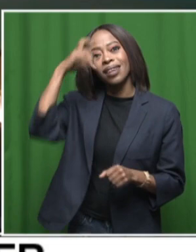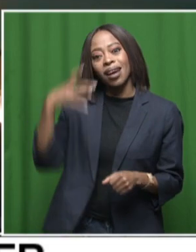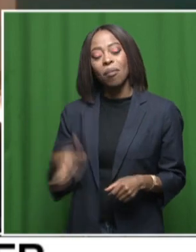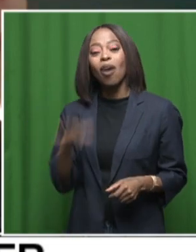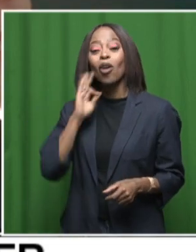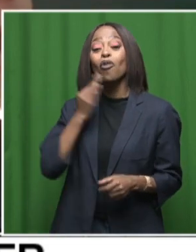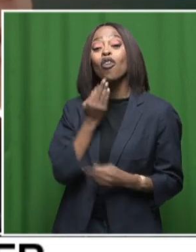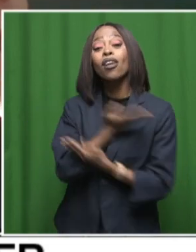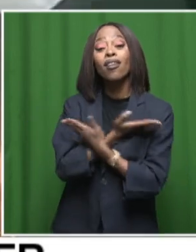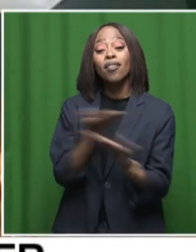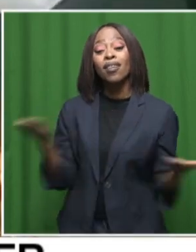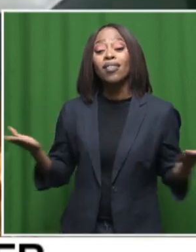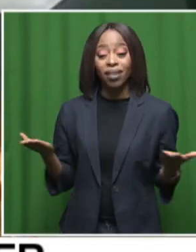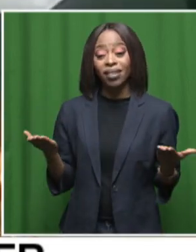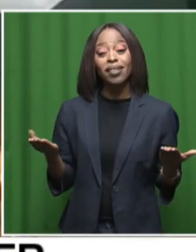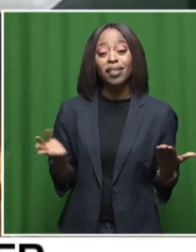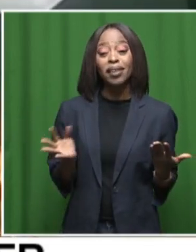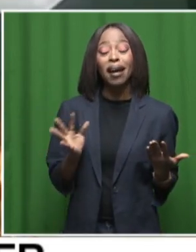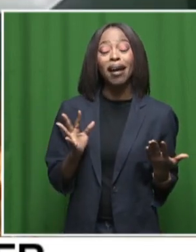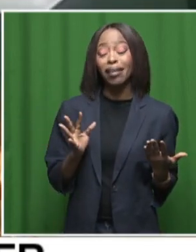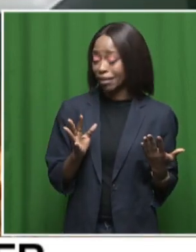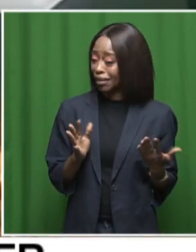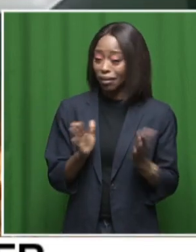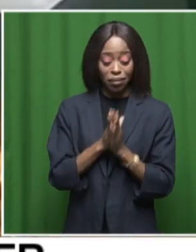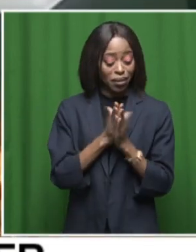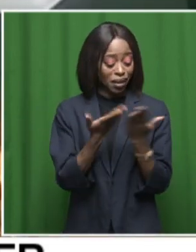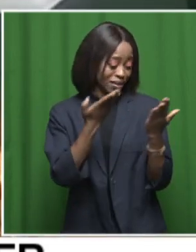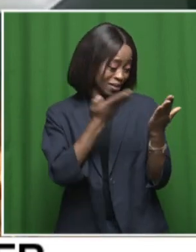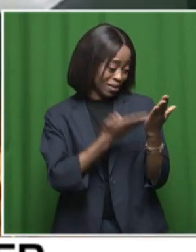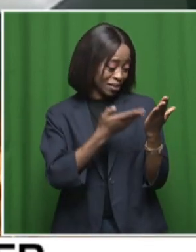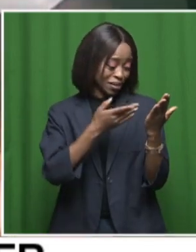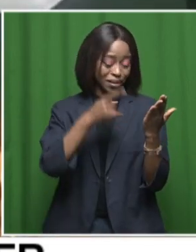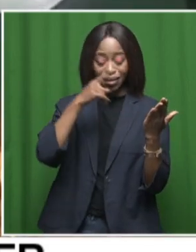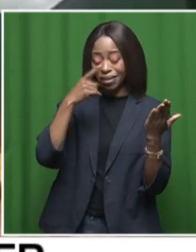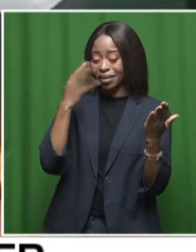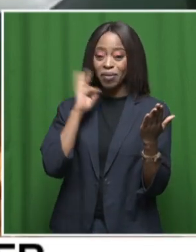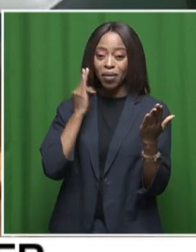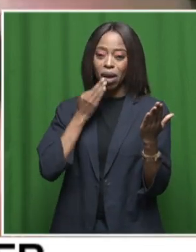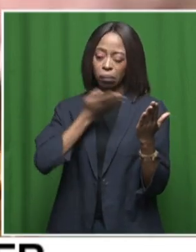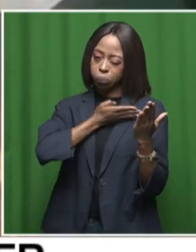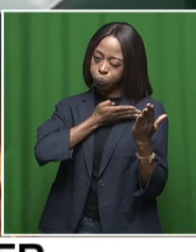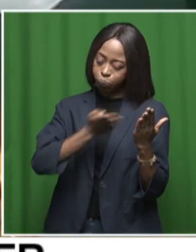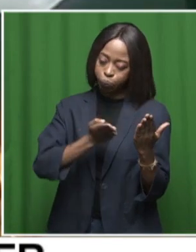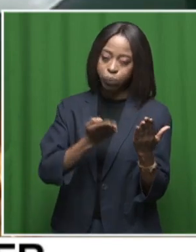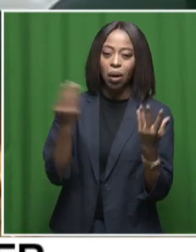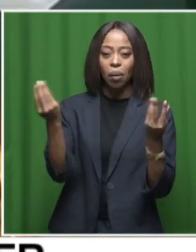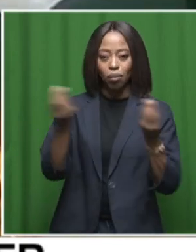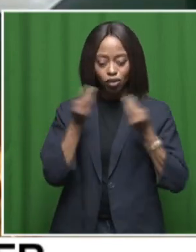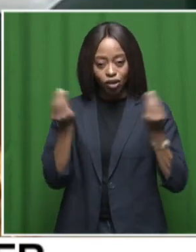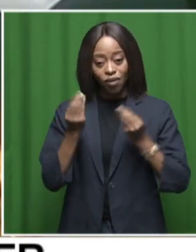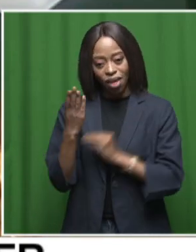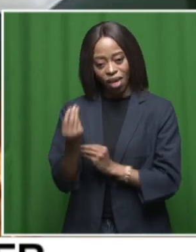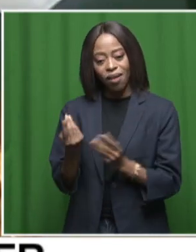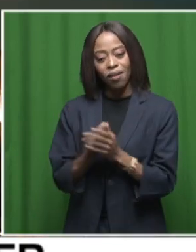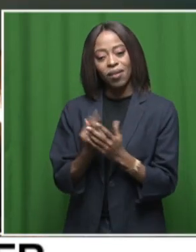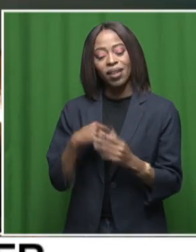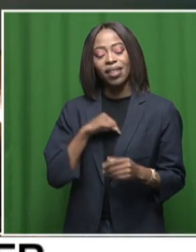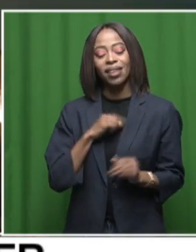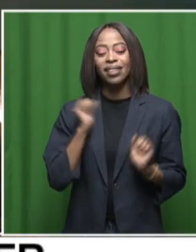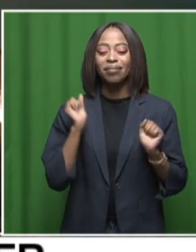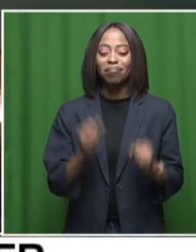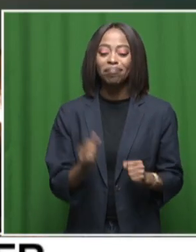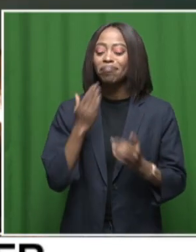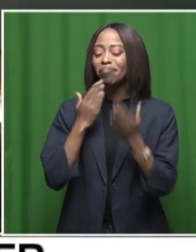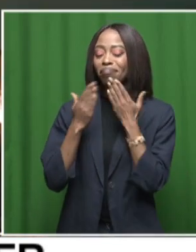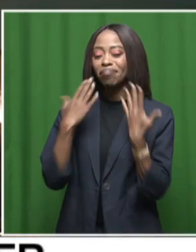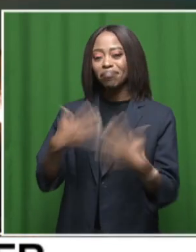is everywhere. My entire menu is covered in fruit. Yeah. Because it's summer. We have to celebrate the ingredients when they're with us. Chef Amori, thank